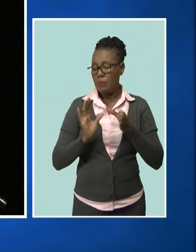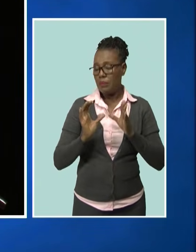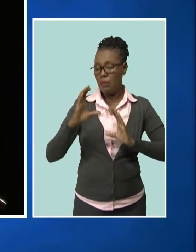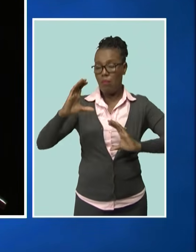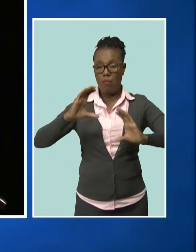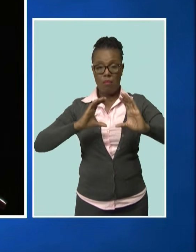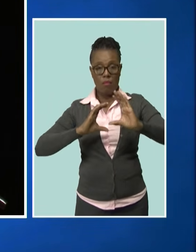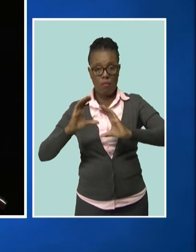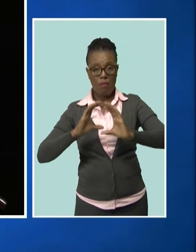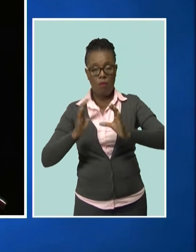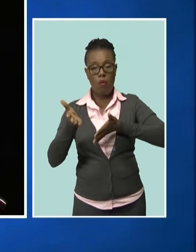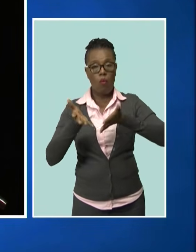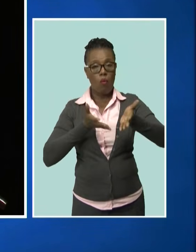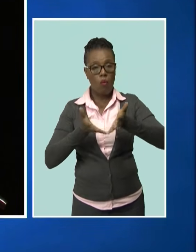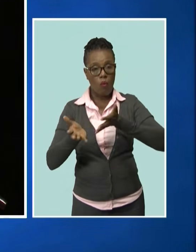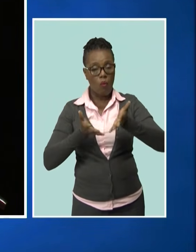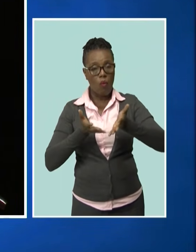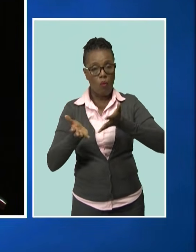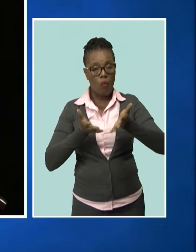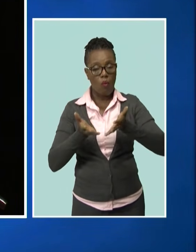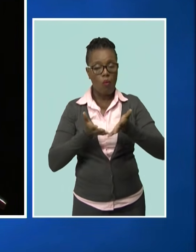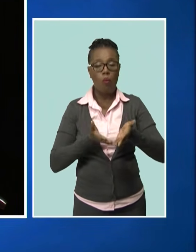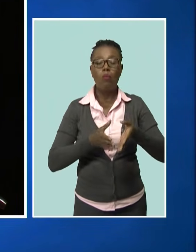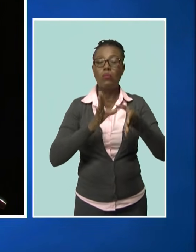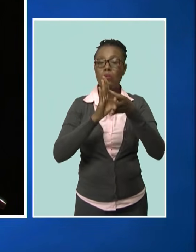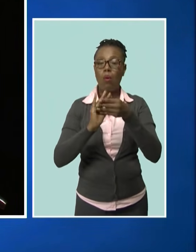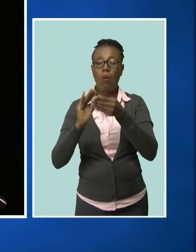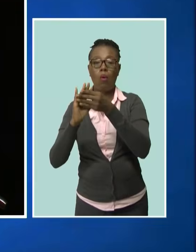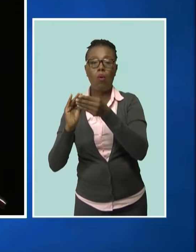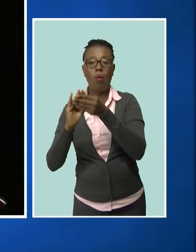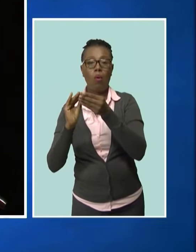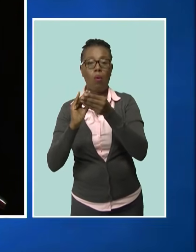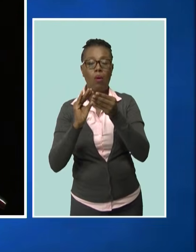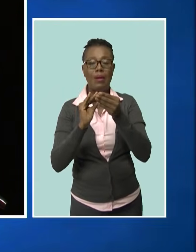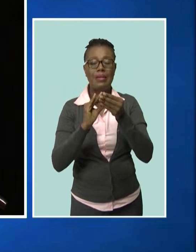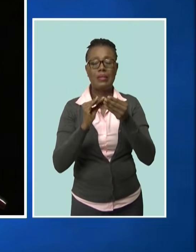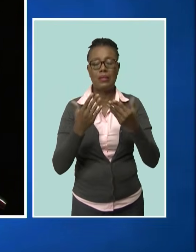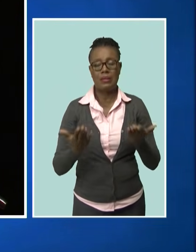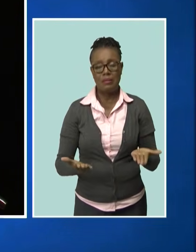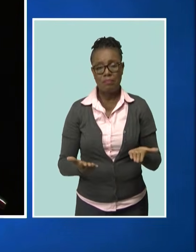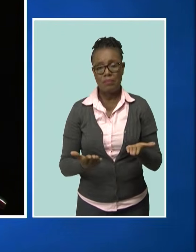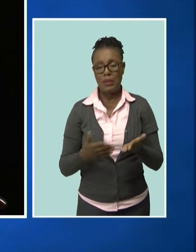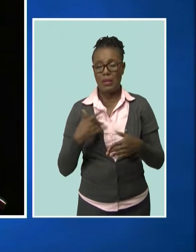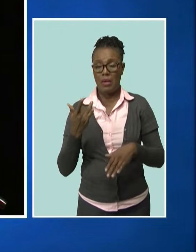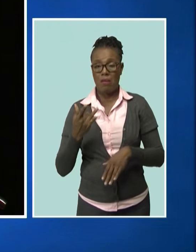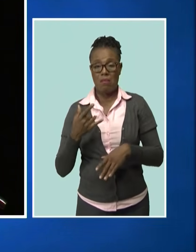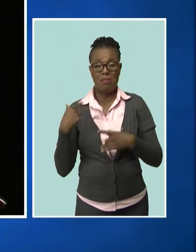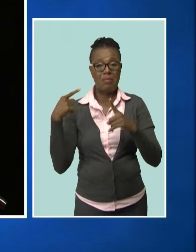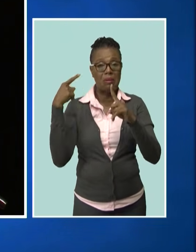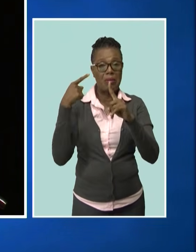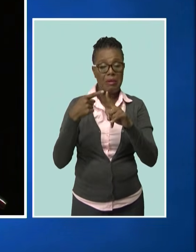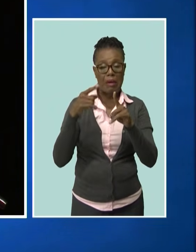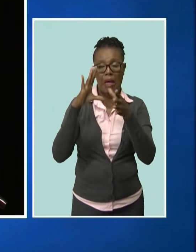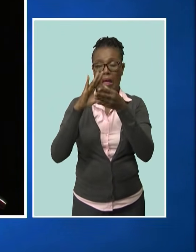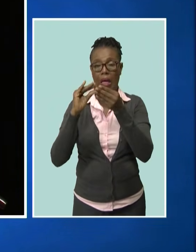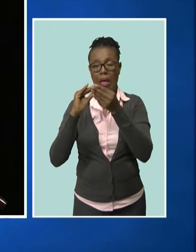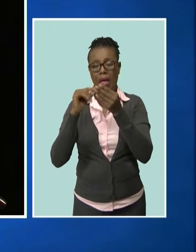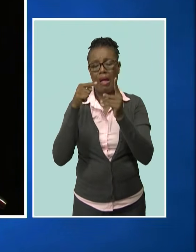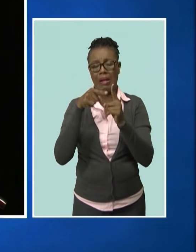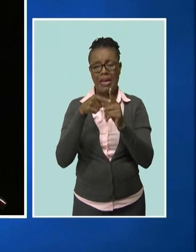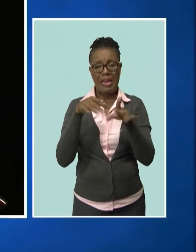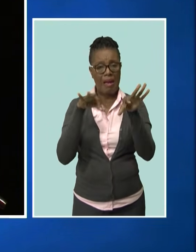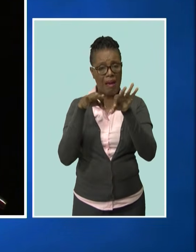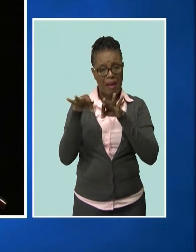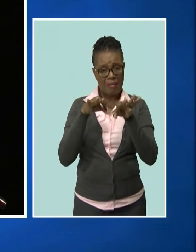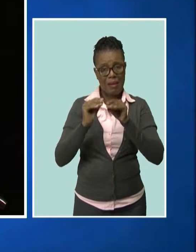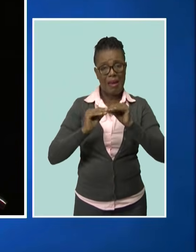conversation, almost informal. The kind of militancy and the required adjectives to help describe